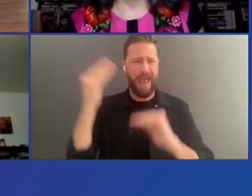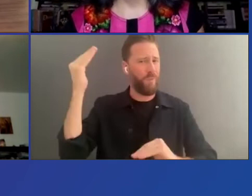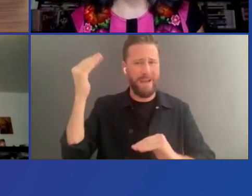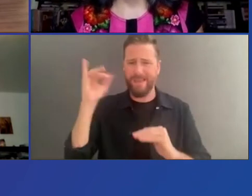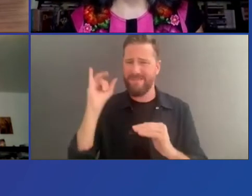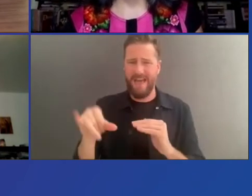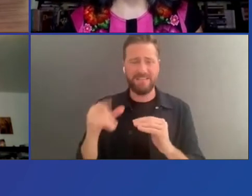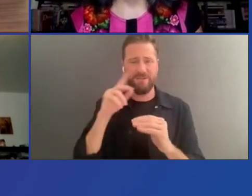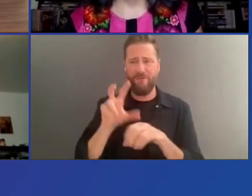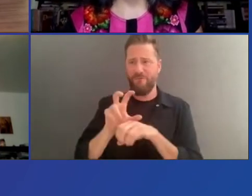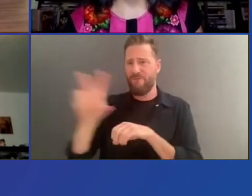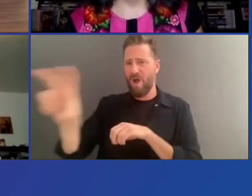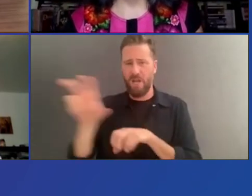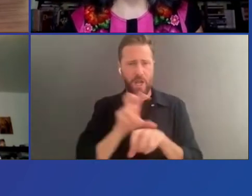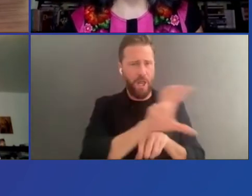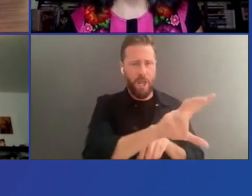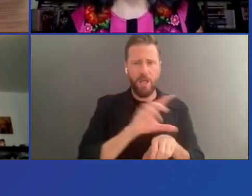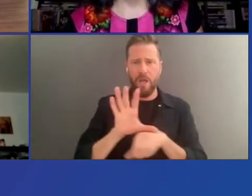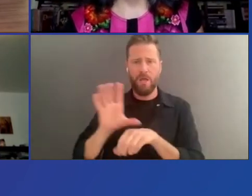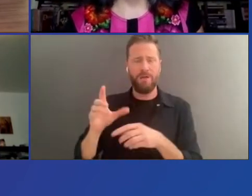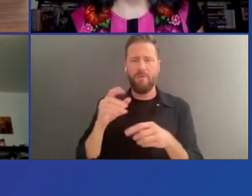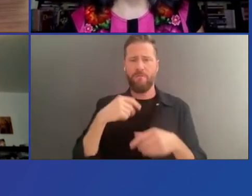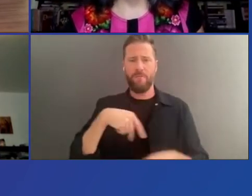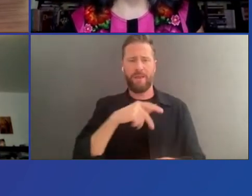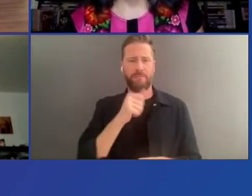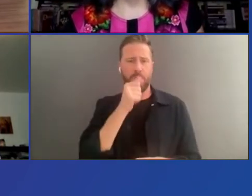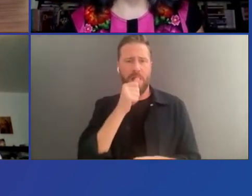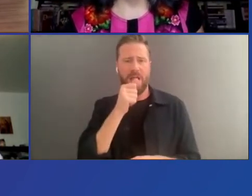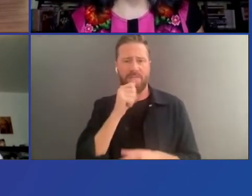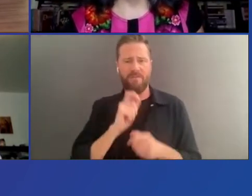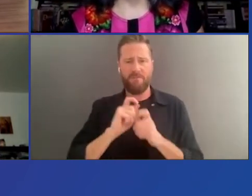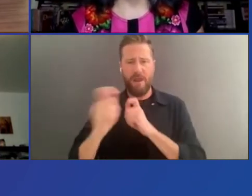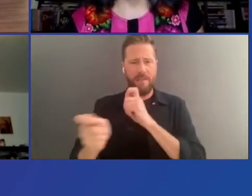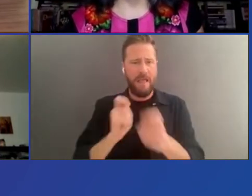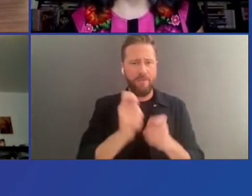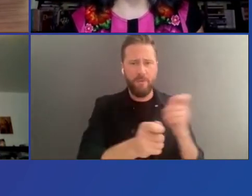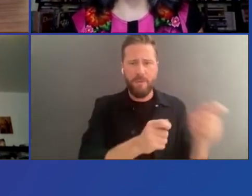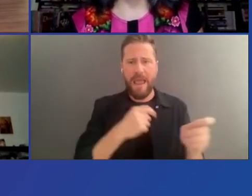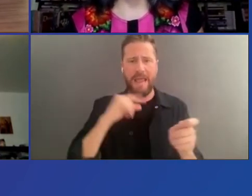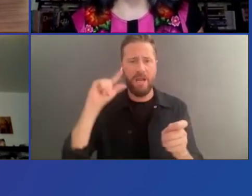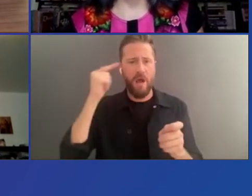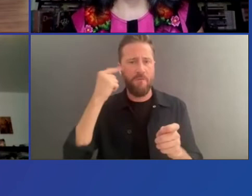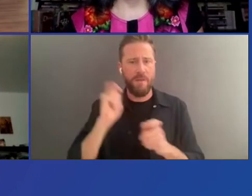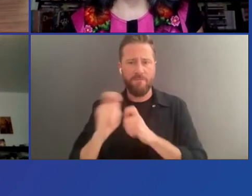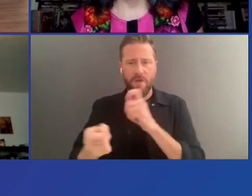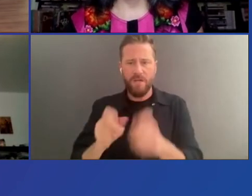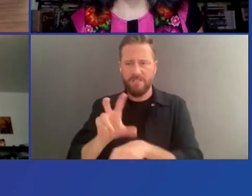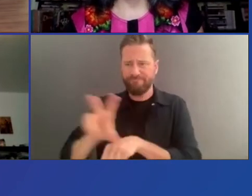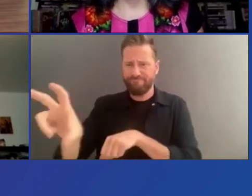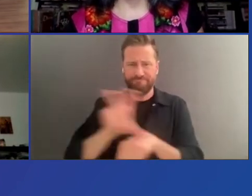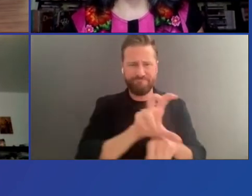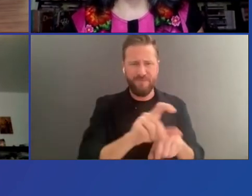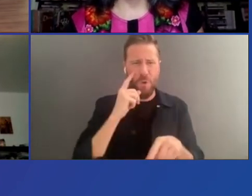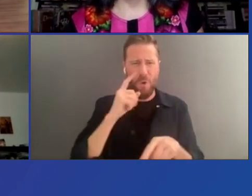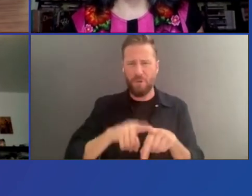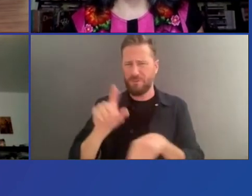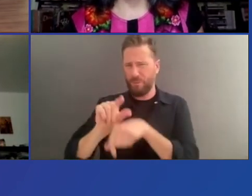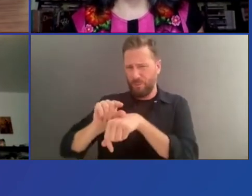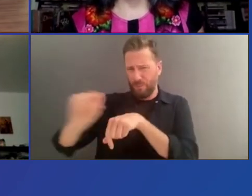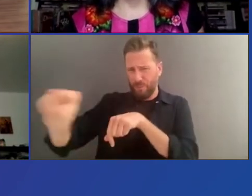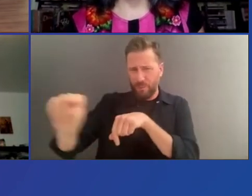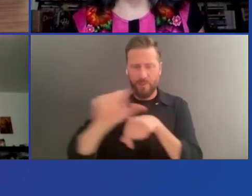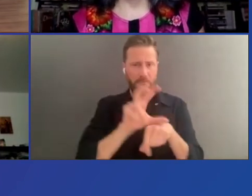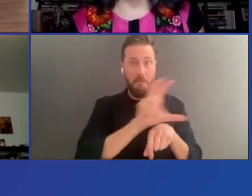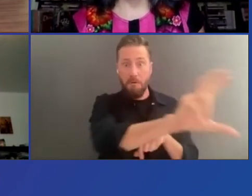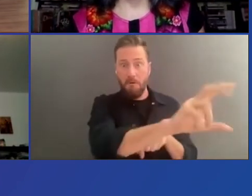funding practices of private philanthropy and government funders in the arts. And as performing